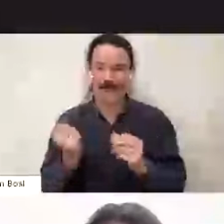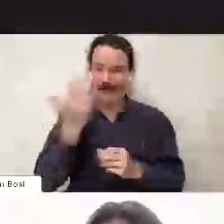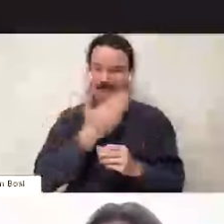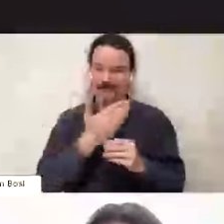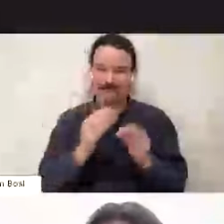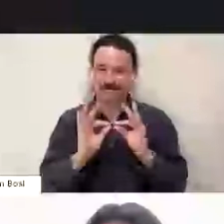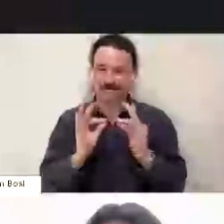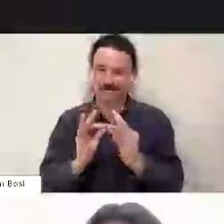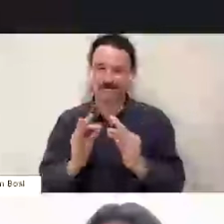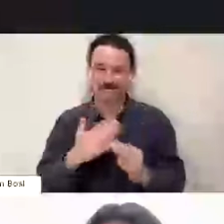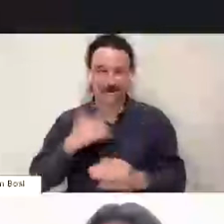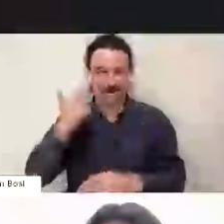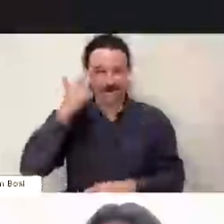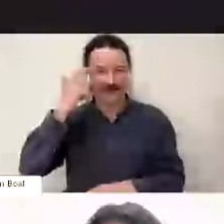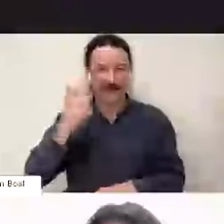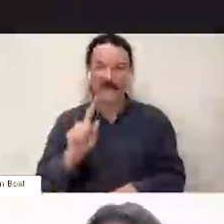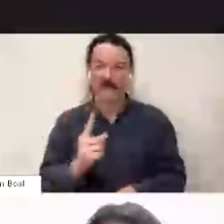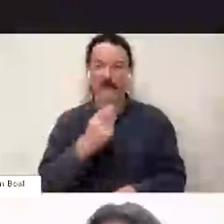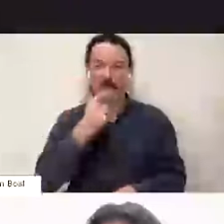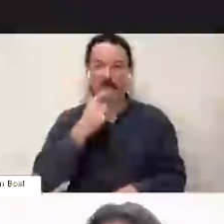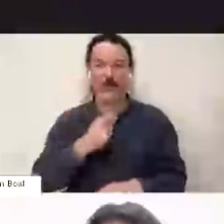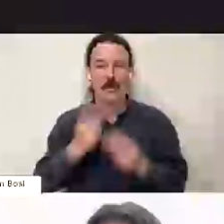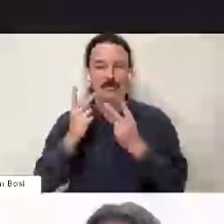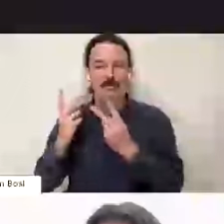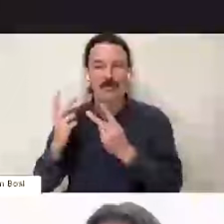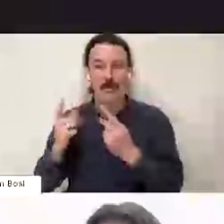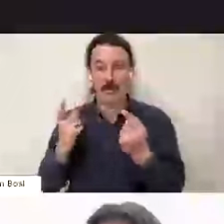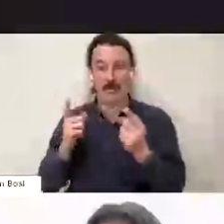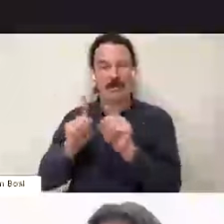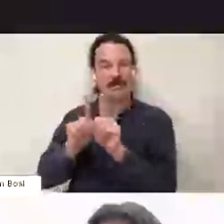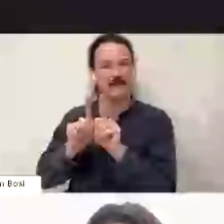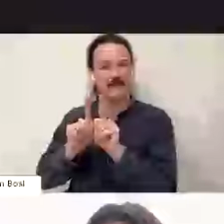for the first few visits to build rapport and